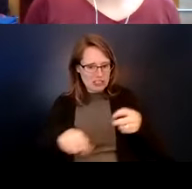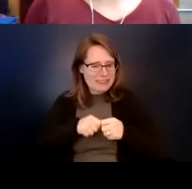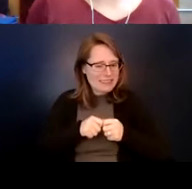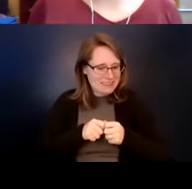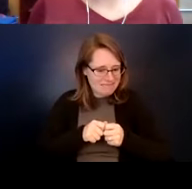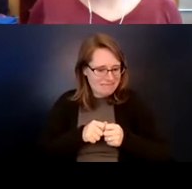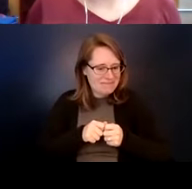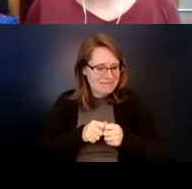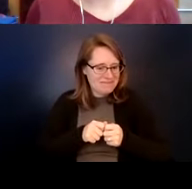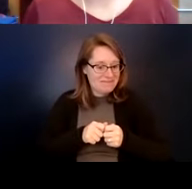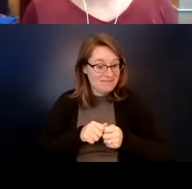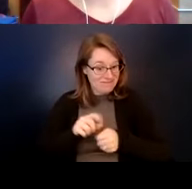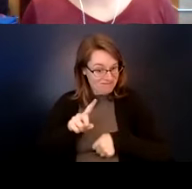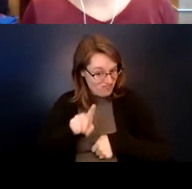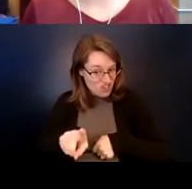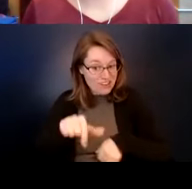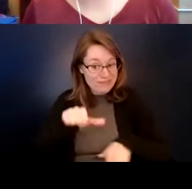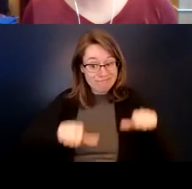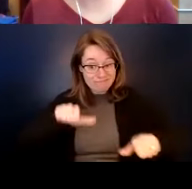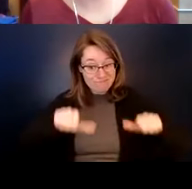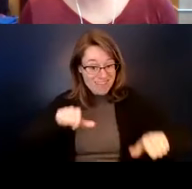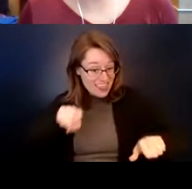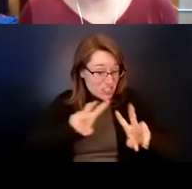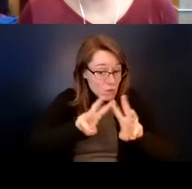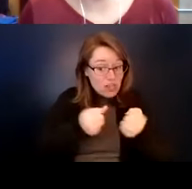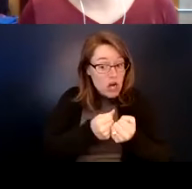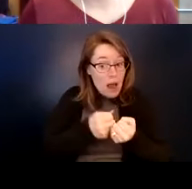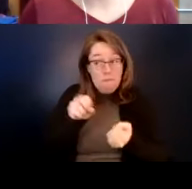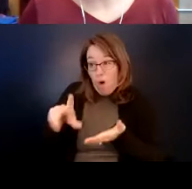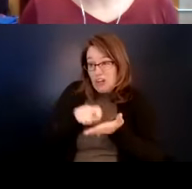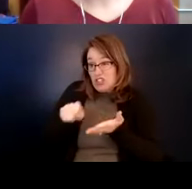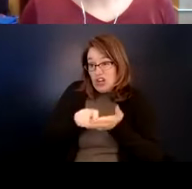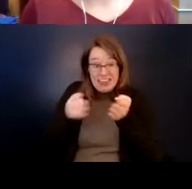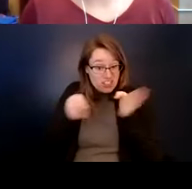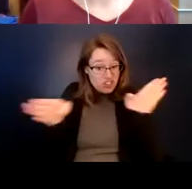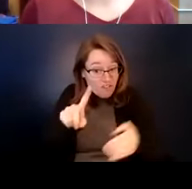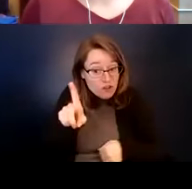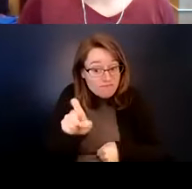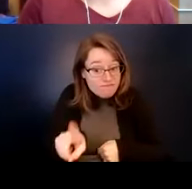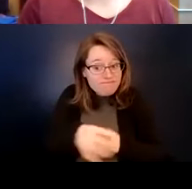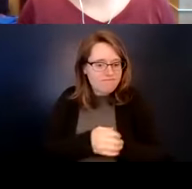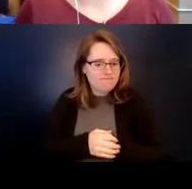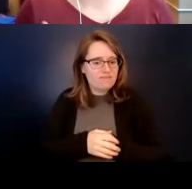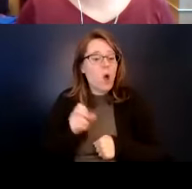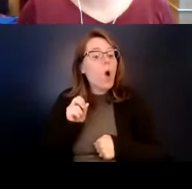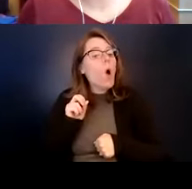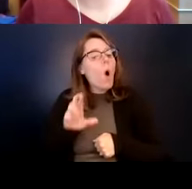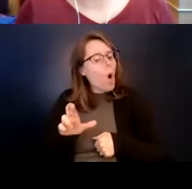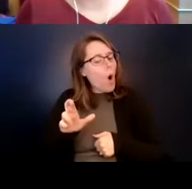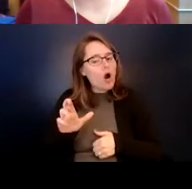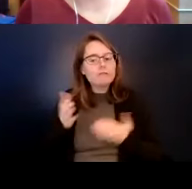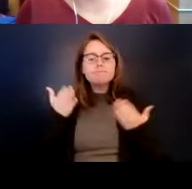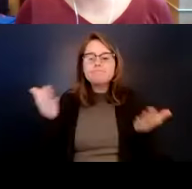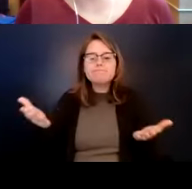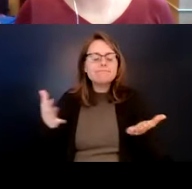Do you have hesitations about this workshop or about journaling in general? Or you can use this time to write your